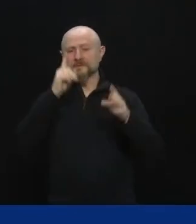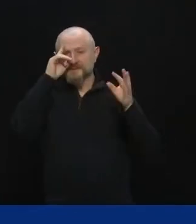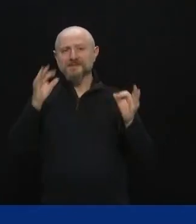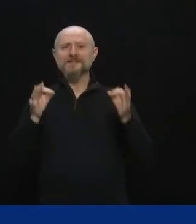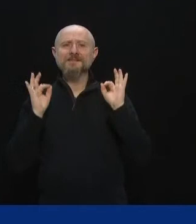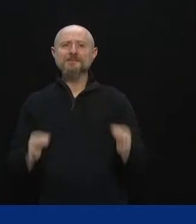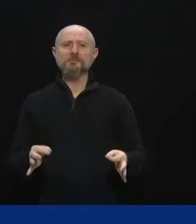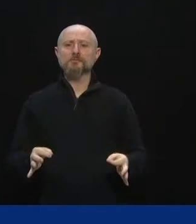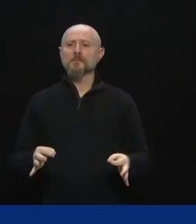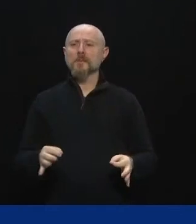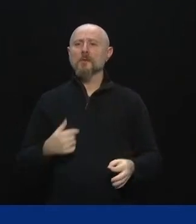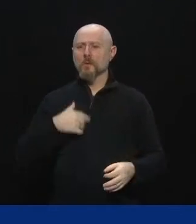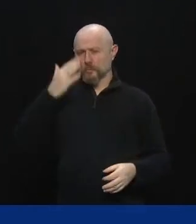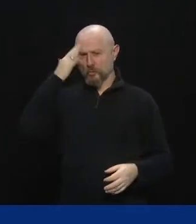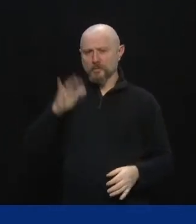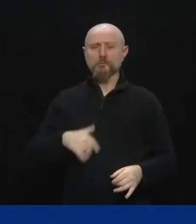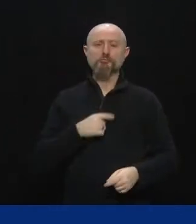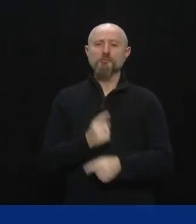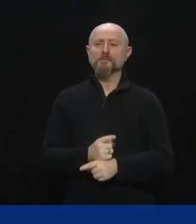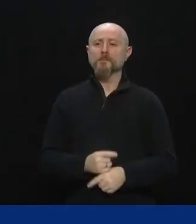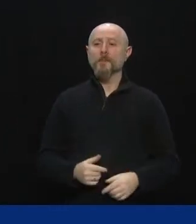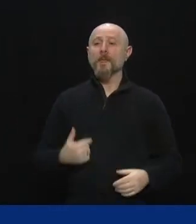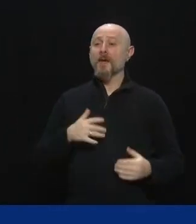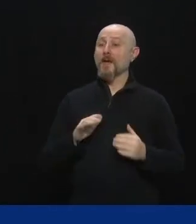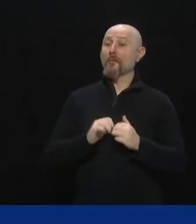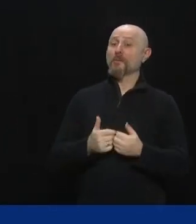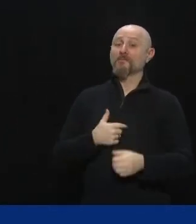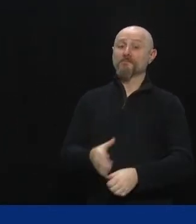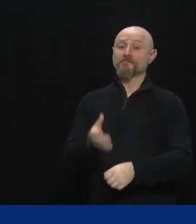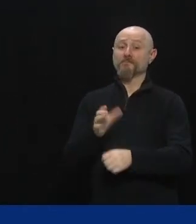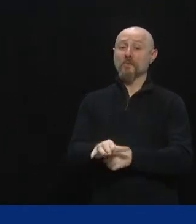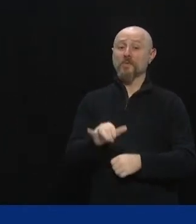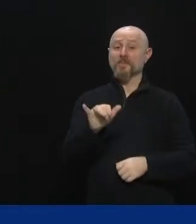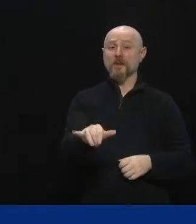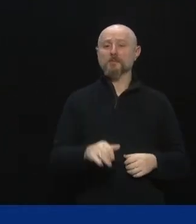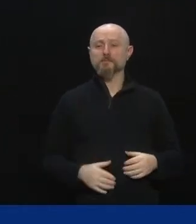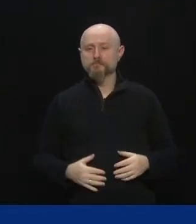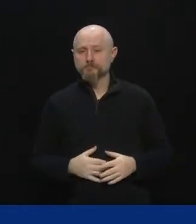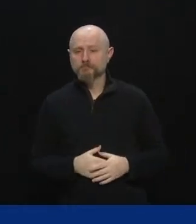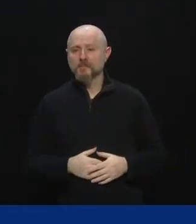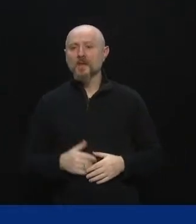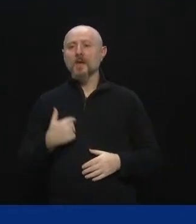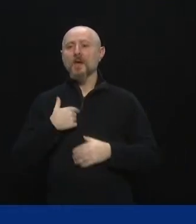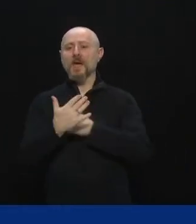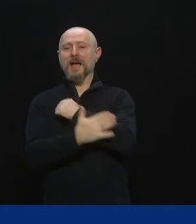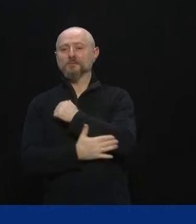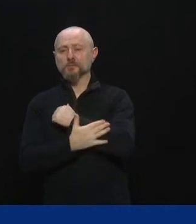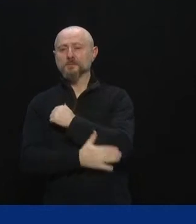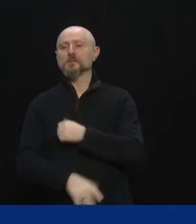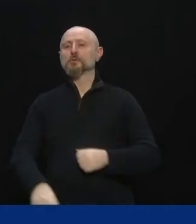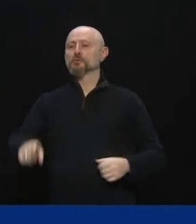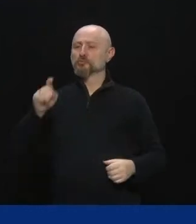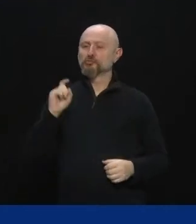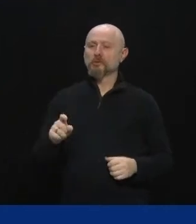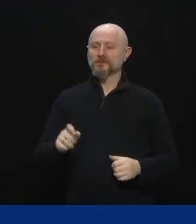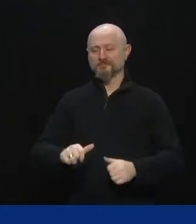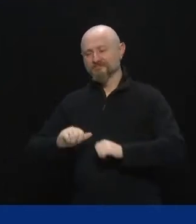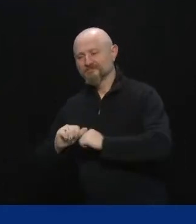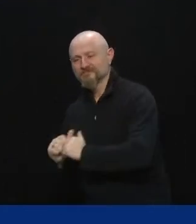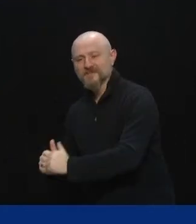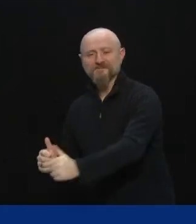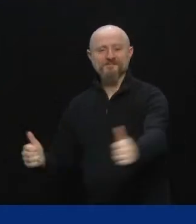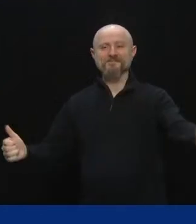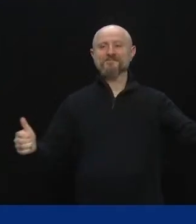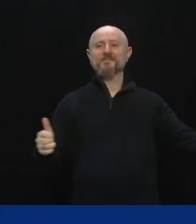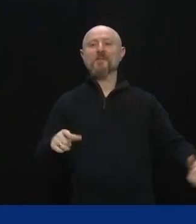mandate. And in terms of enforcement, I believe that counties should be exercising their authority that's granted by